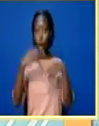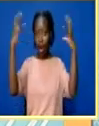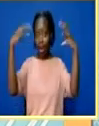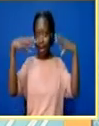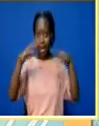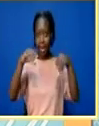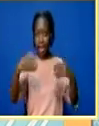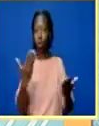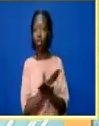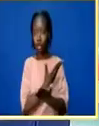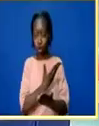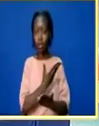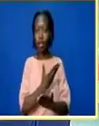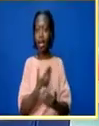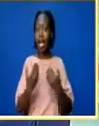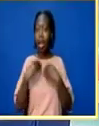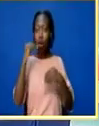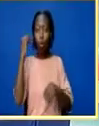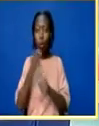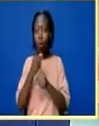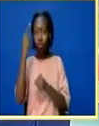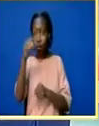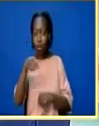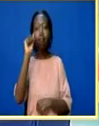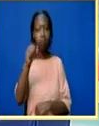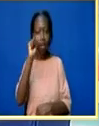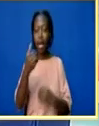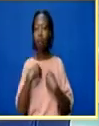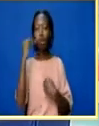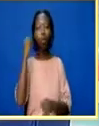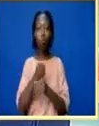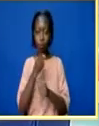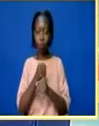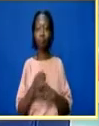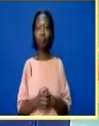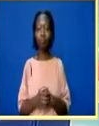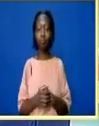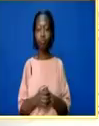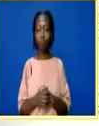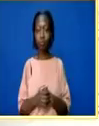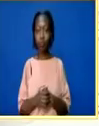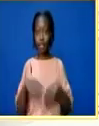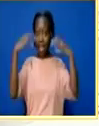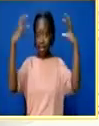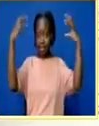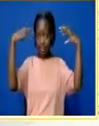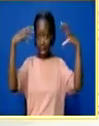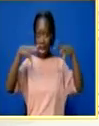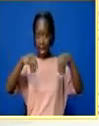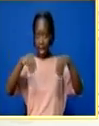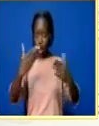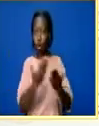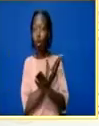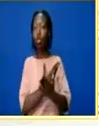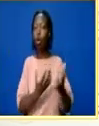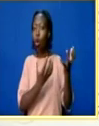rain drop erosion. Now, do you have an assignment for us? Yes, of course. Okay. Splash erosion, it is